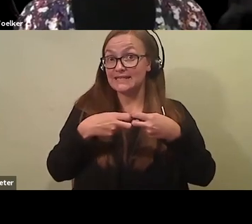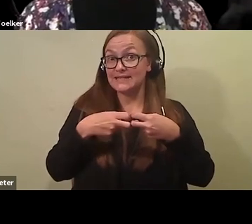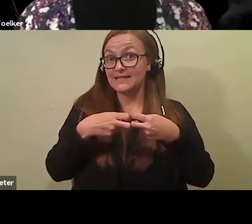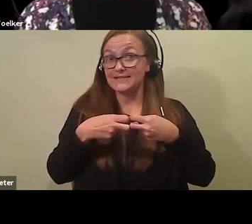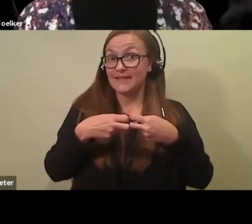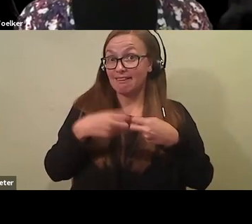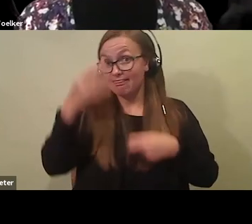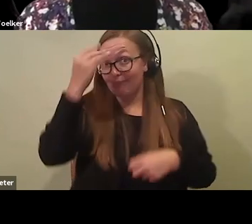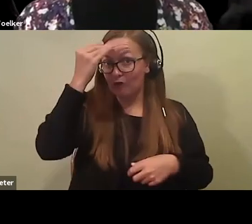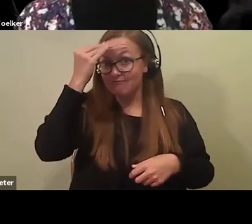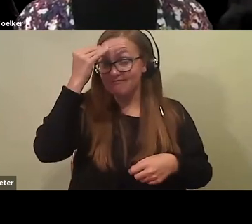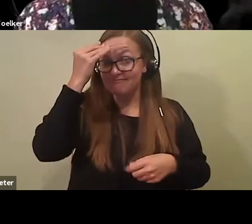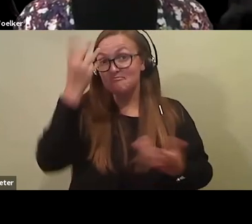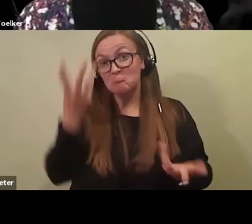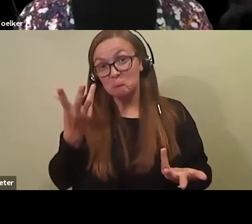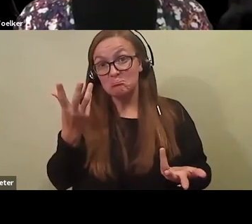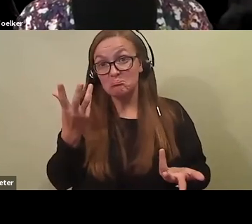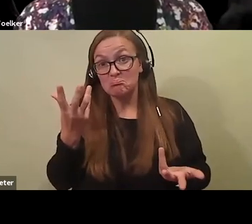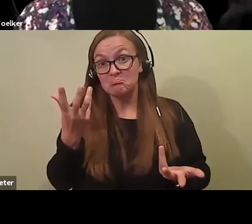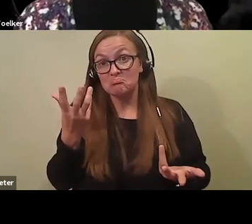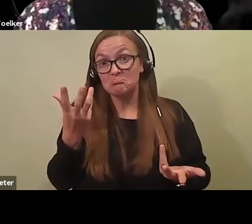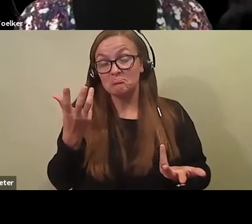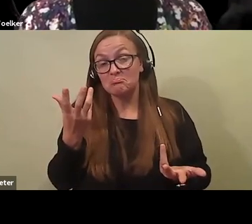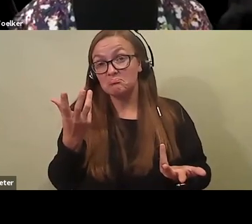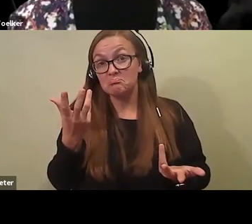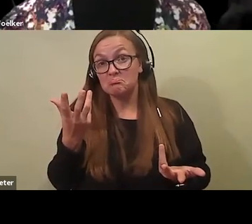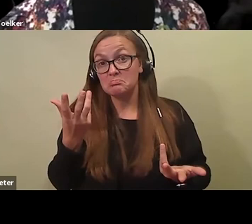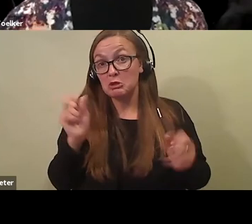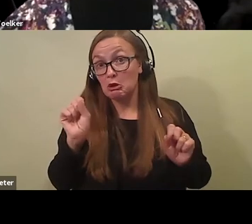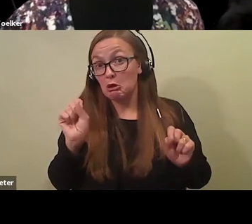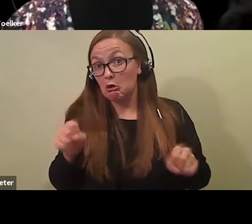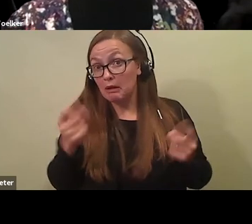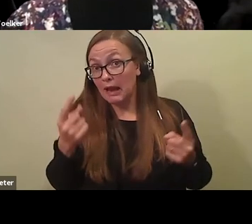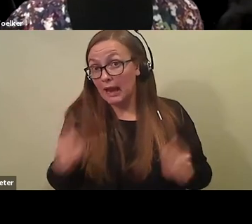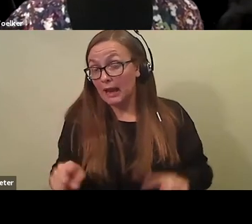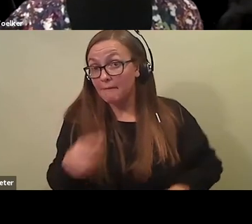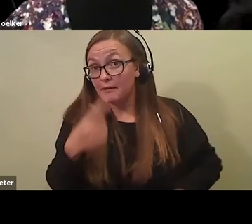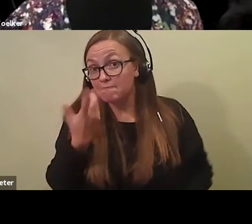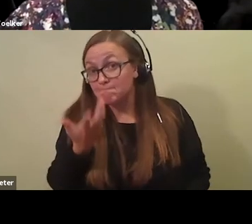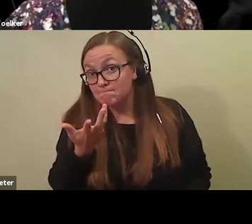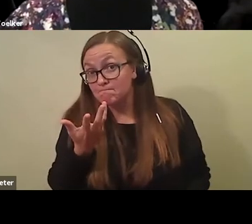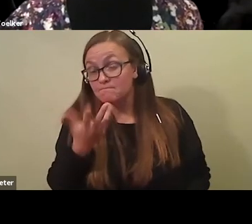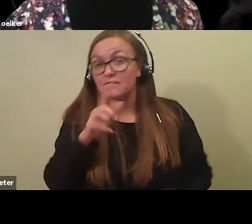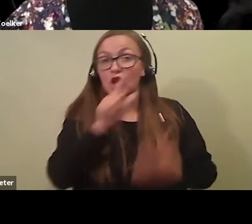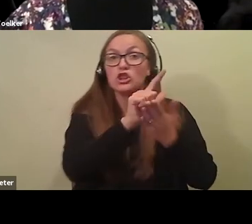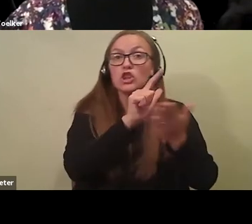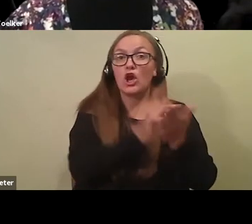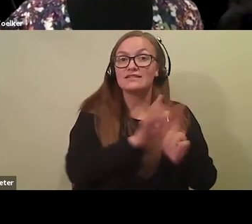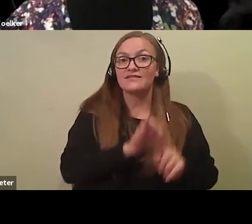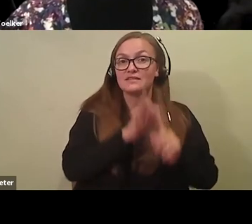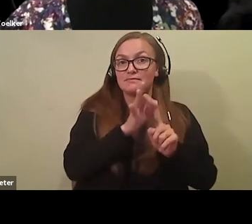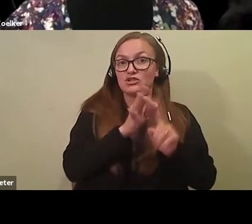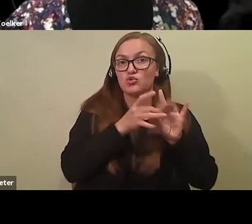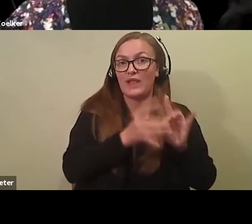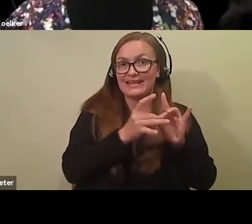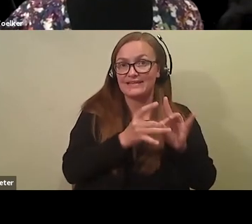the laws of physics? Now, the laws of special relativity say you can't travel